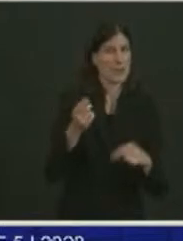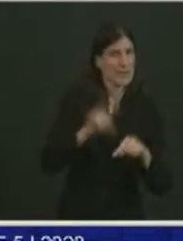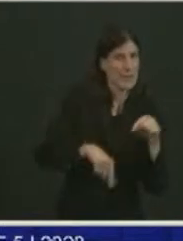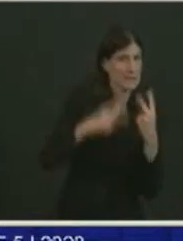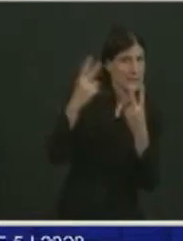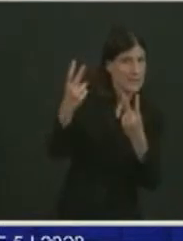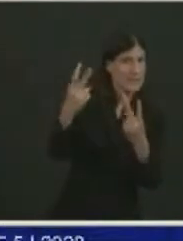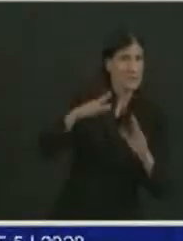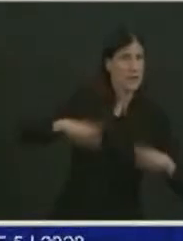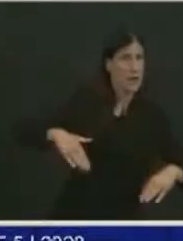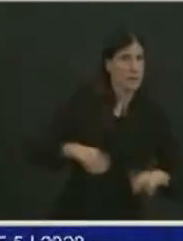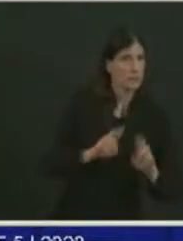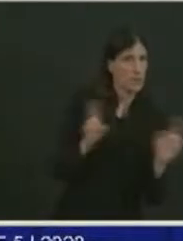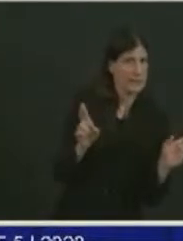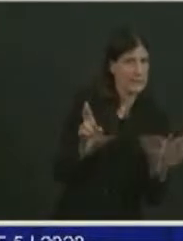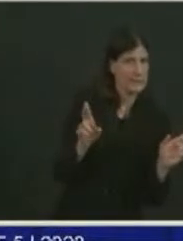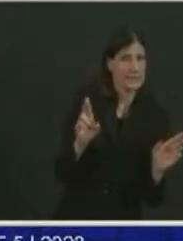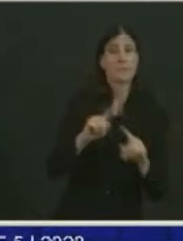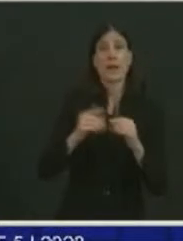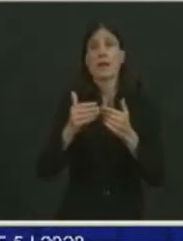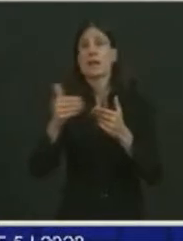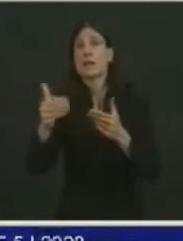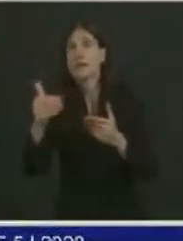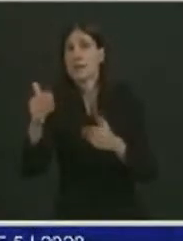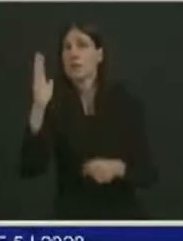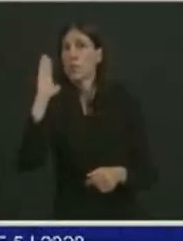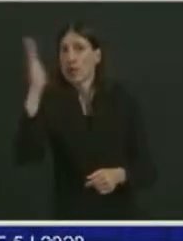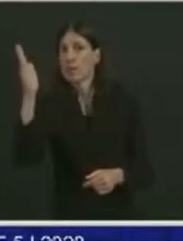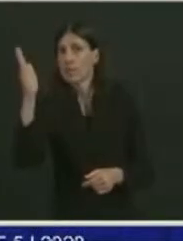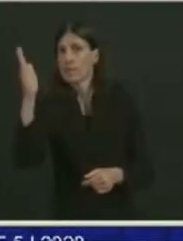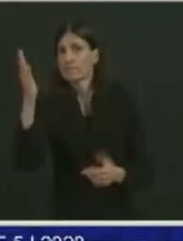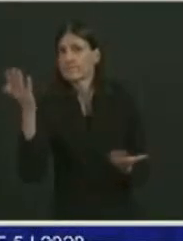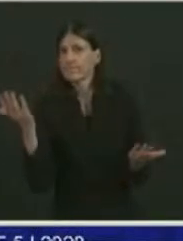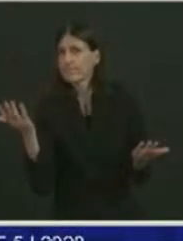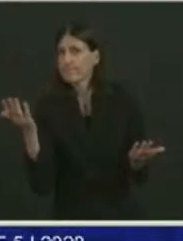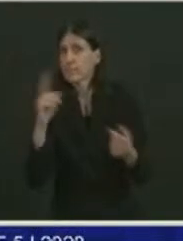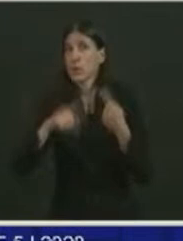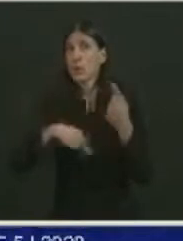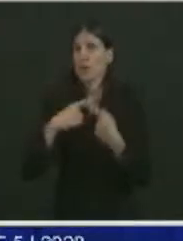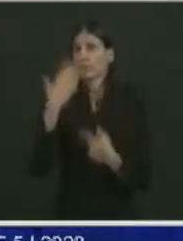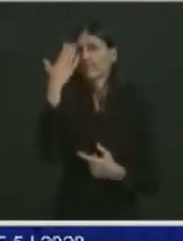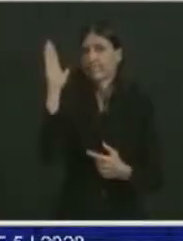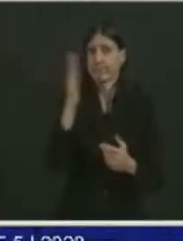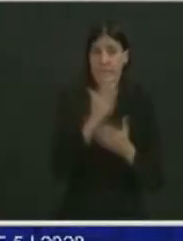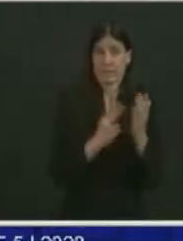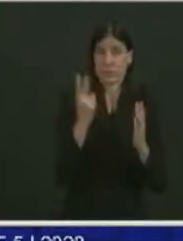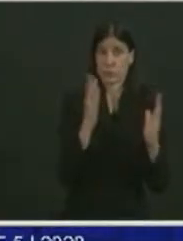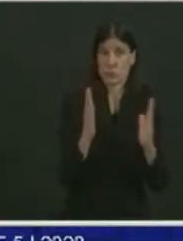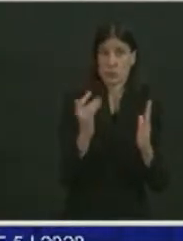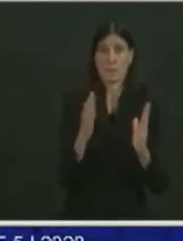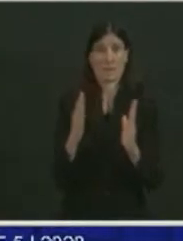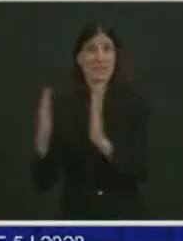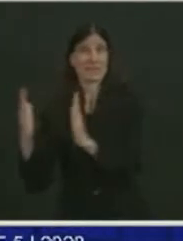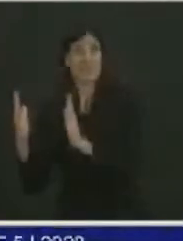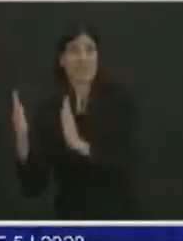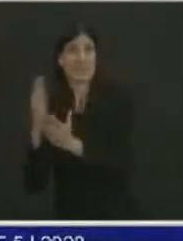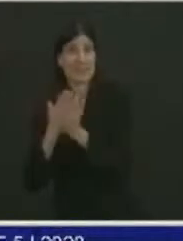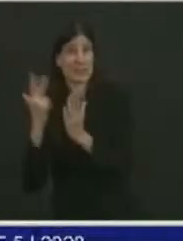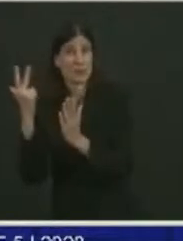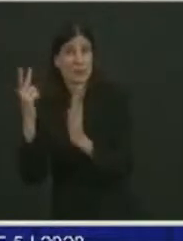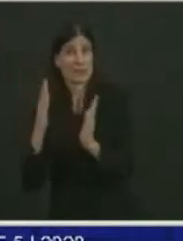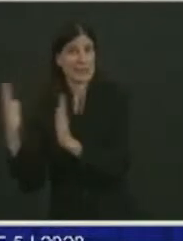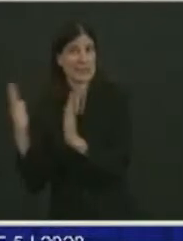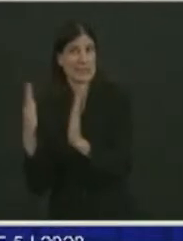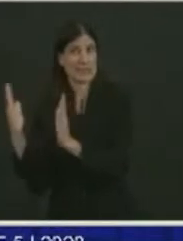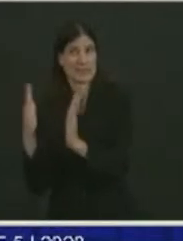assisted livings now during phase 2. But we want to support facilities to start developing plans on how visitations